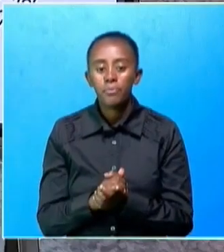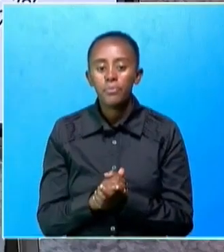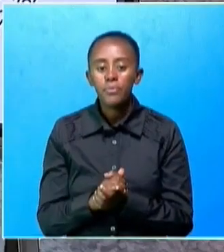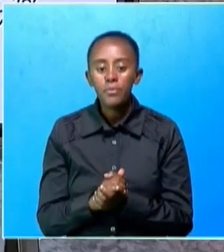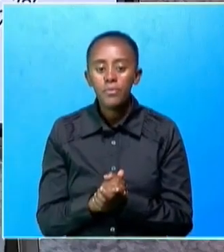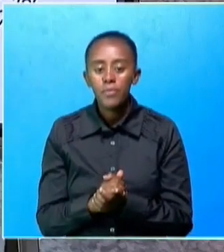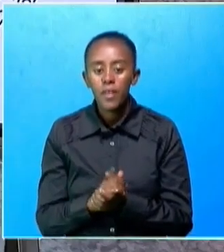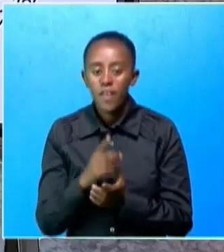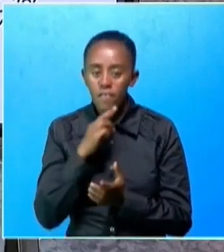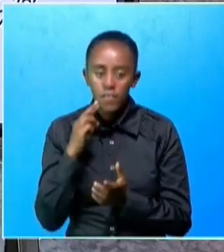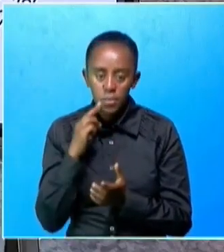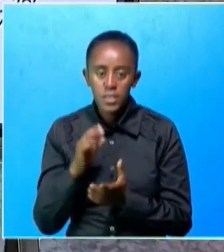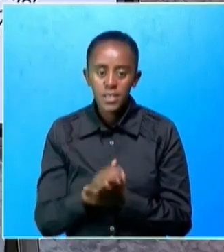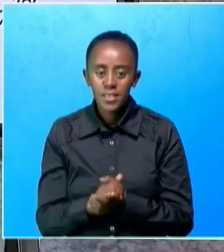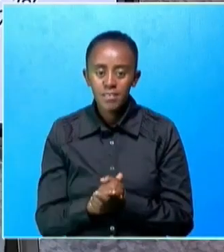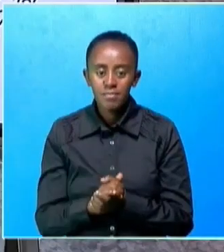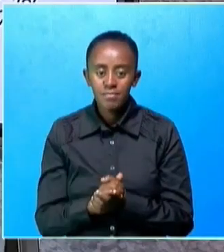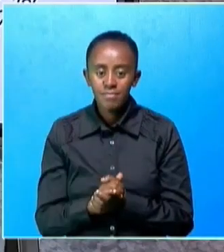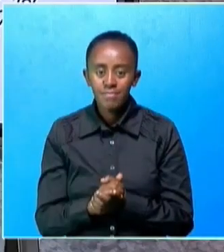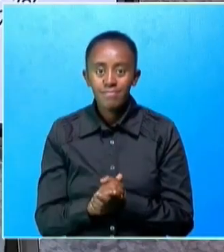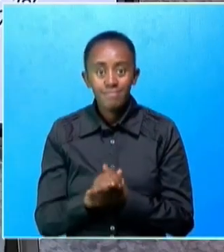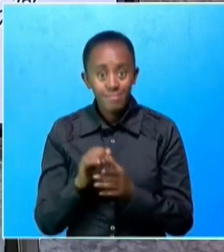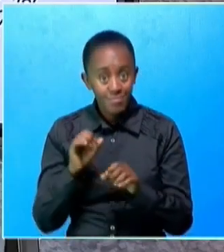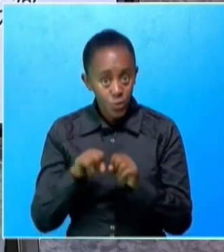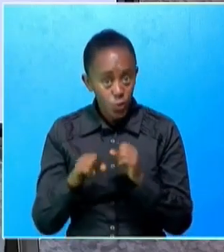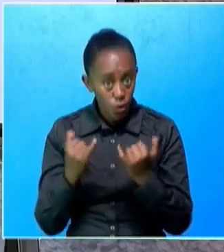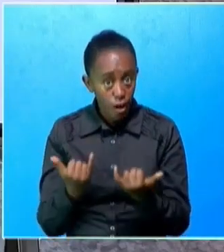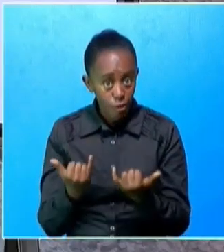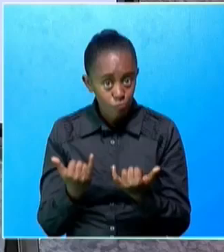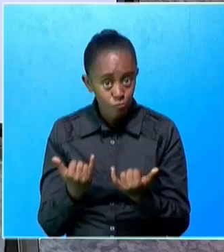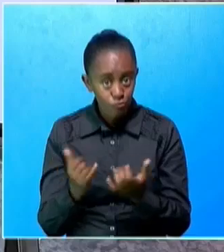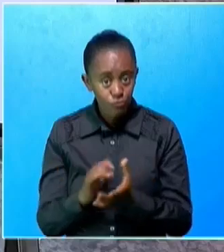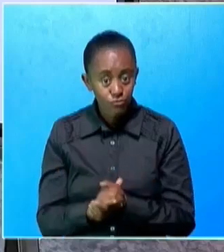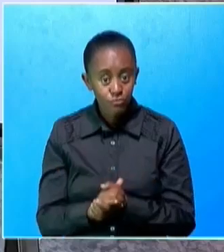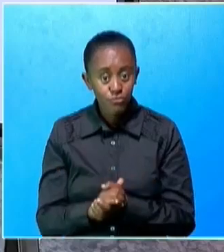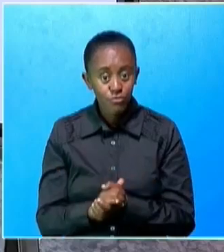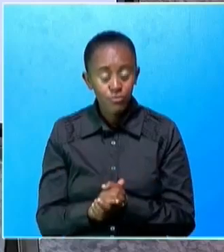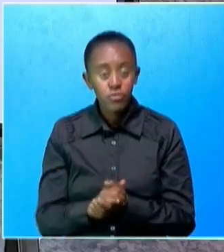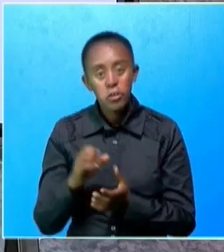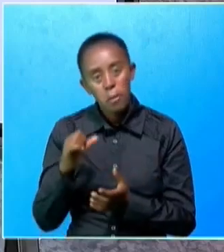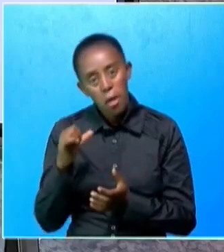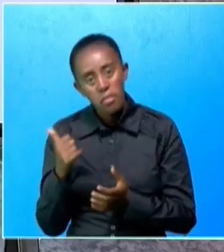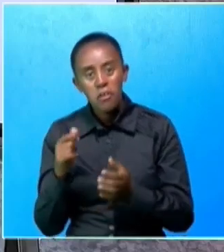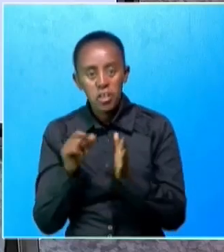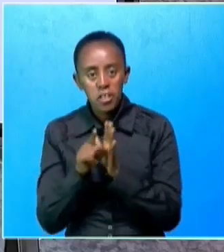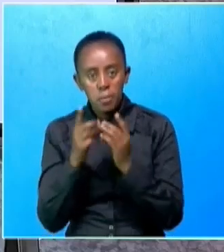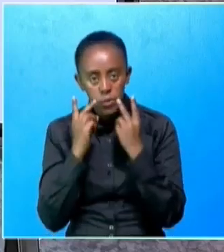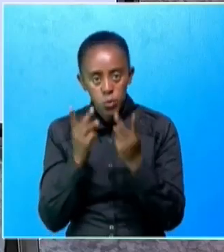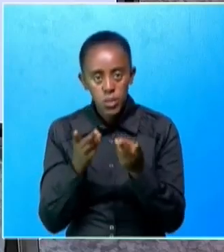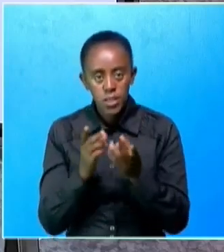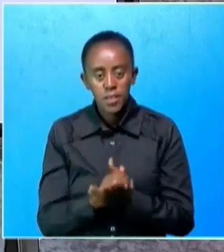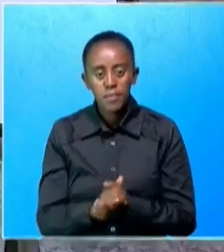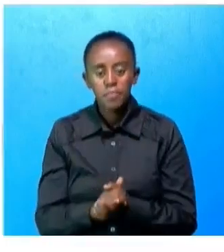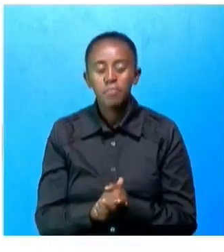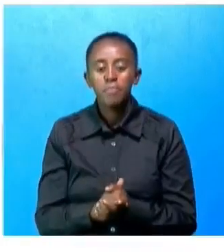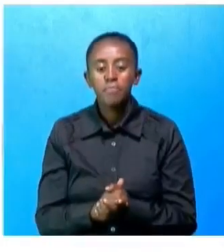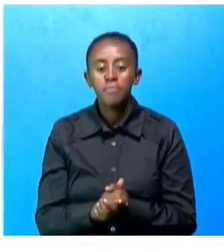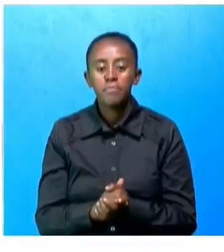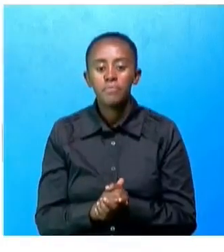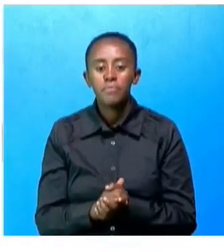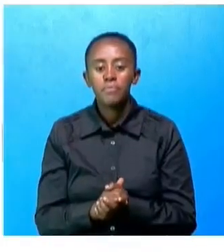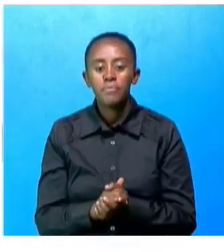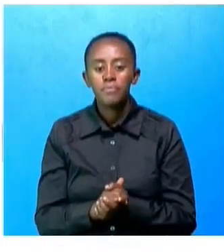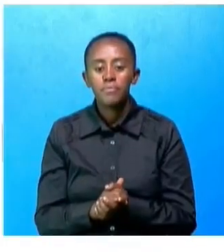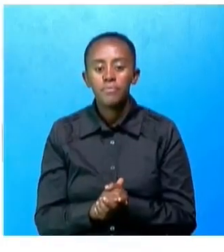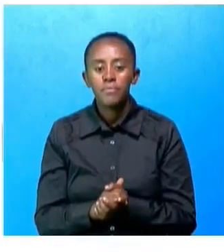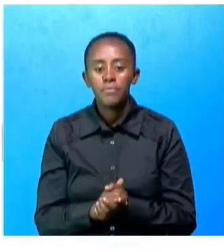verbs. Good. So now, some other examples, right? Yeah. 8 and